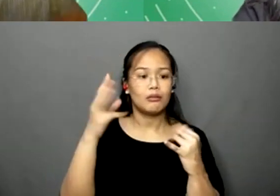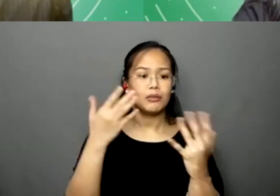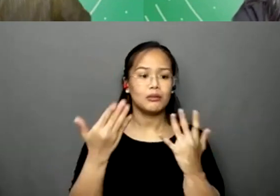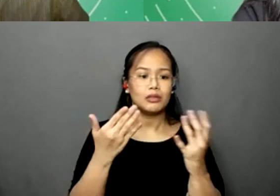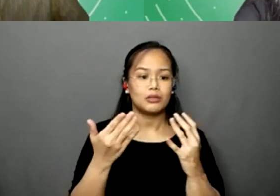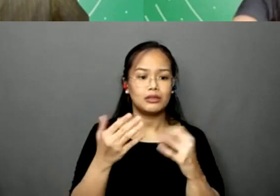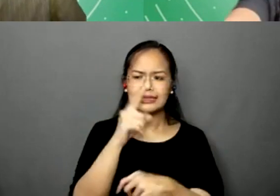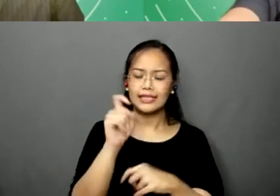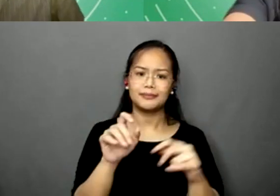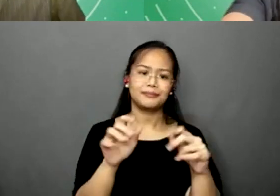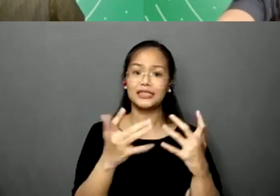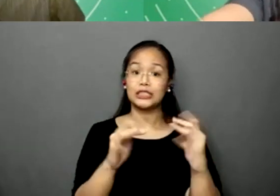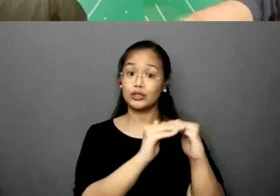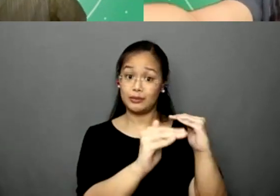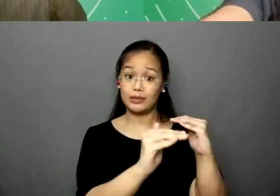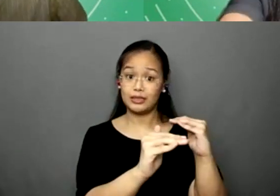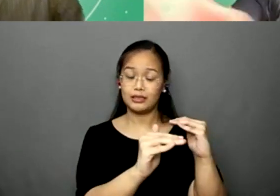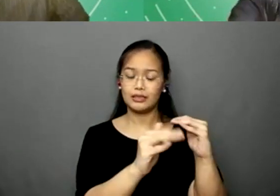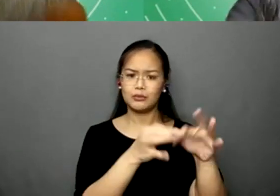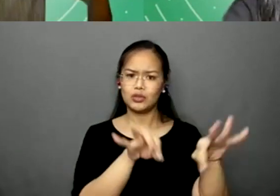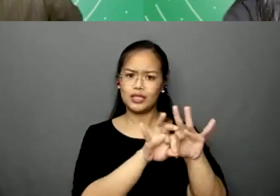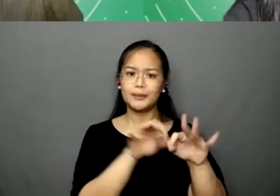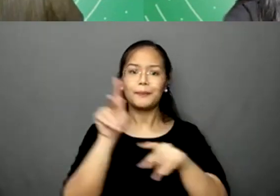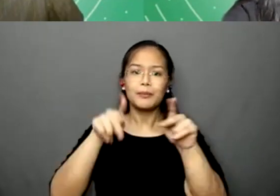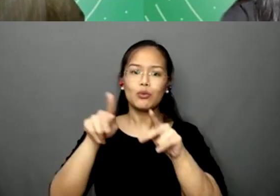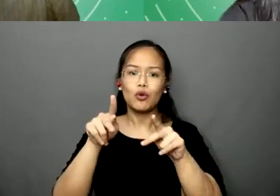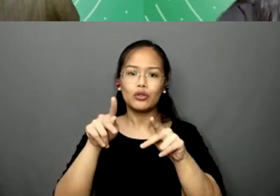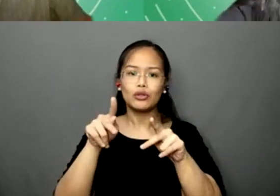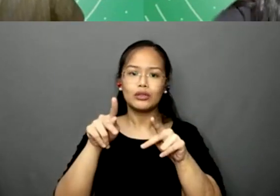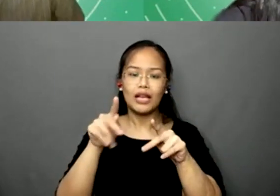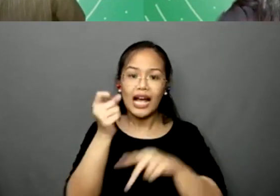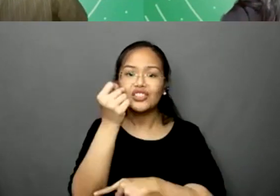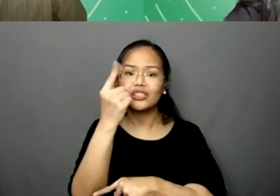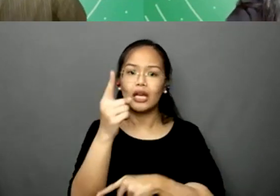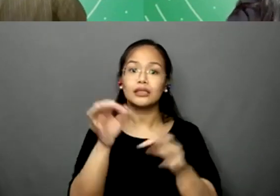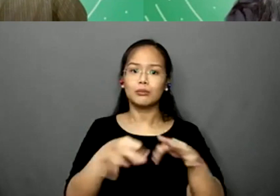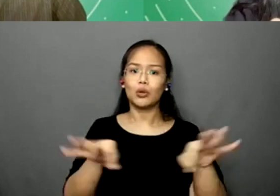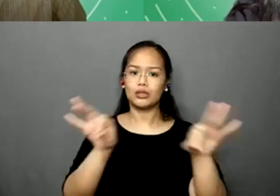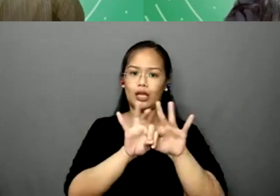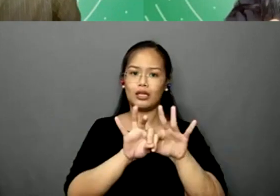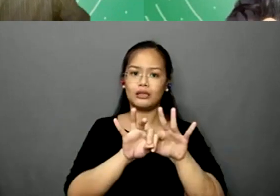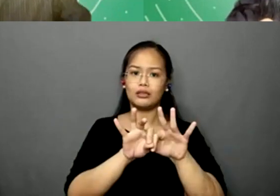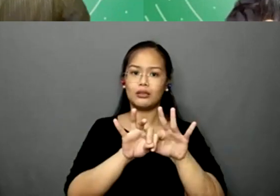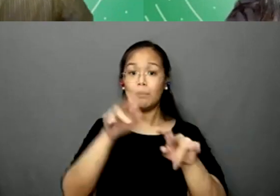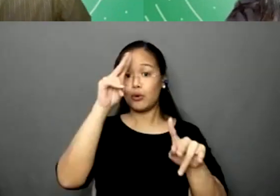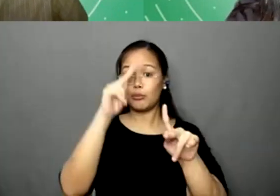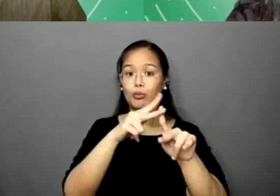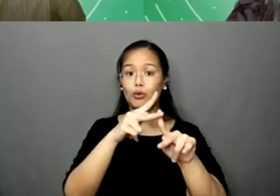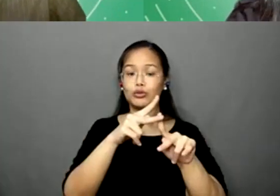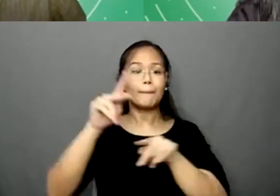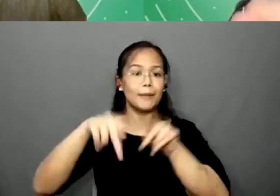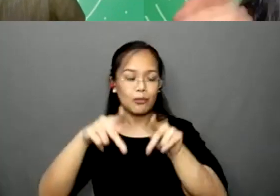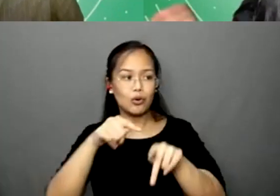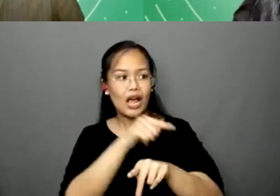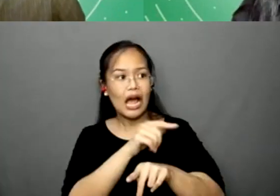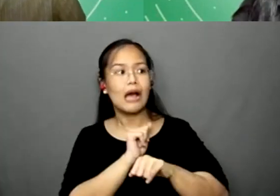Because sustainability, it also includes the fact that people have to view it as important in order to give it value. So the more people are able